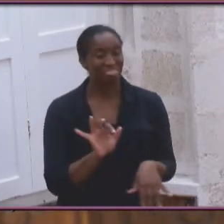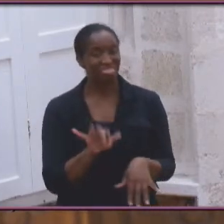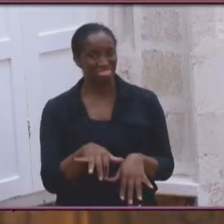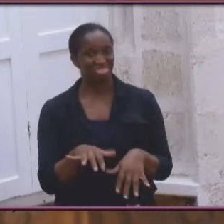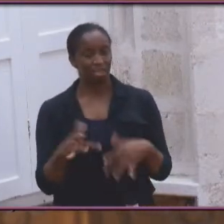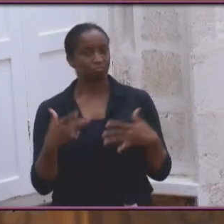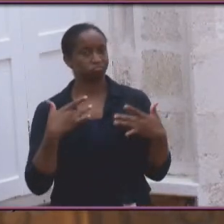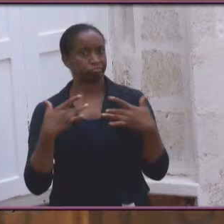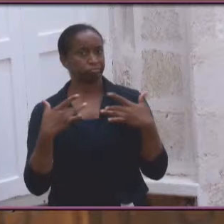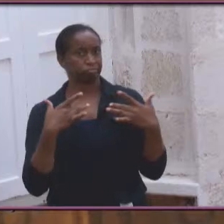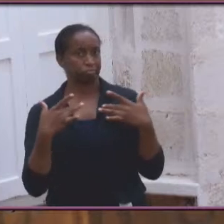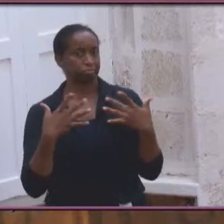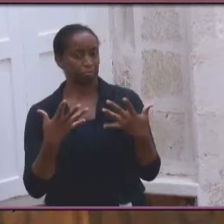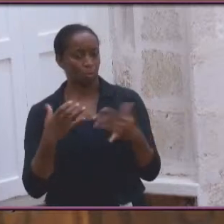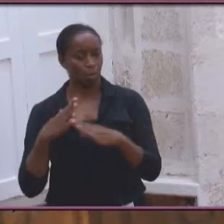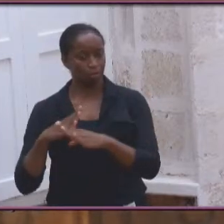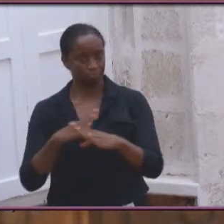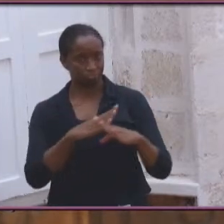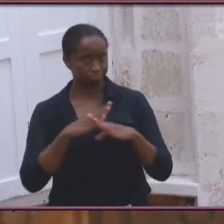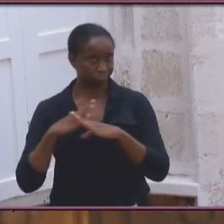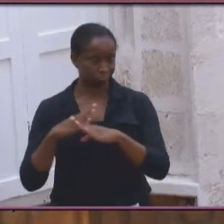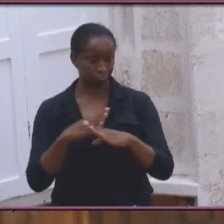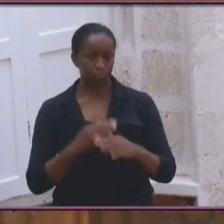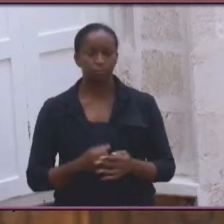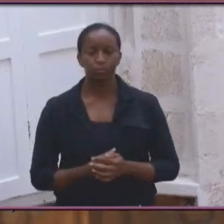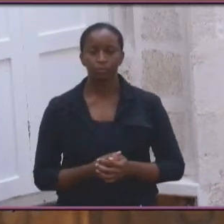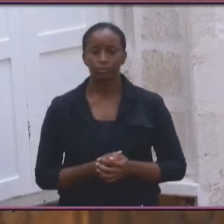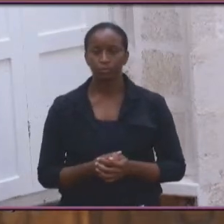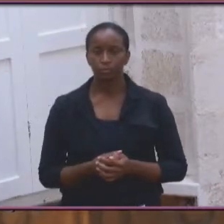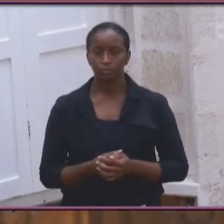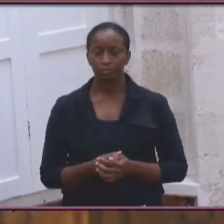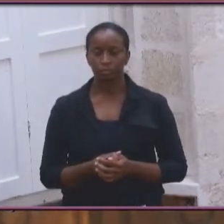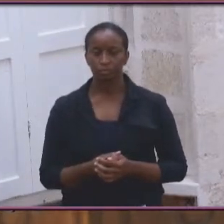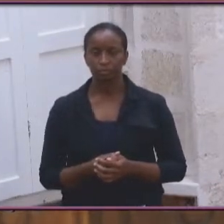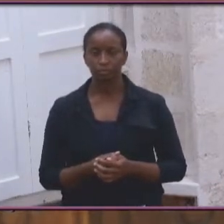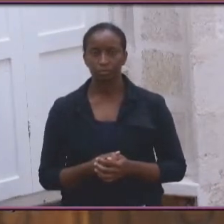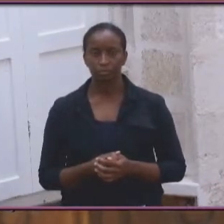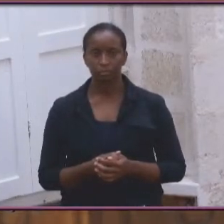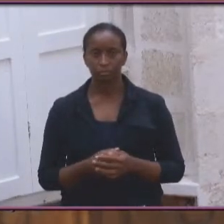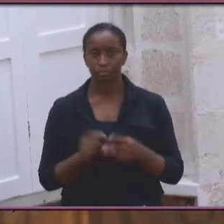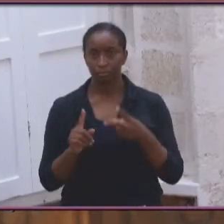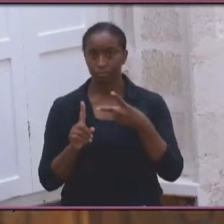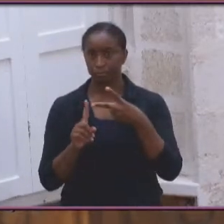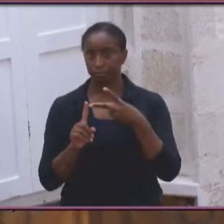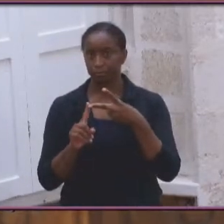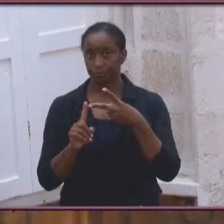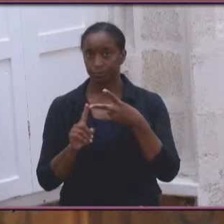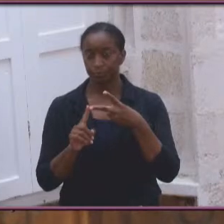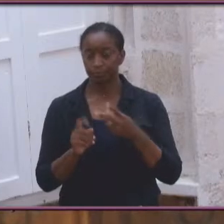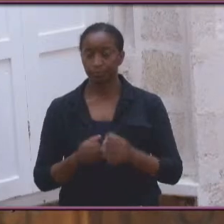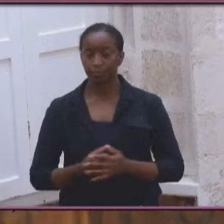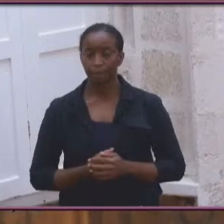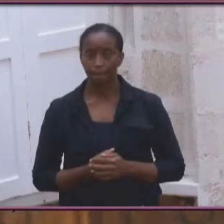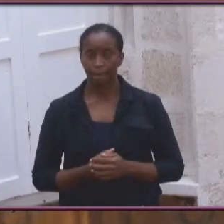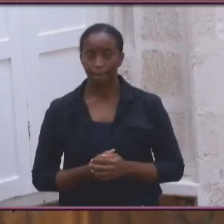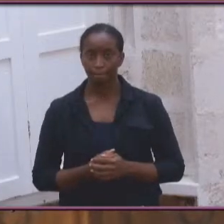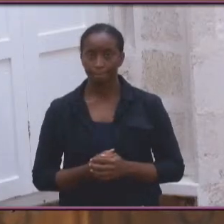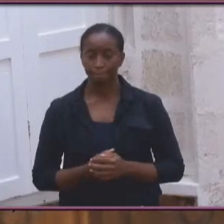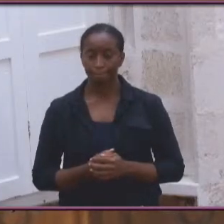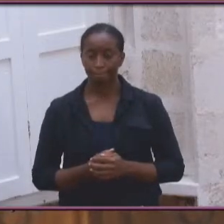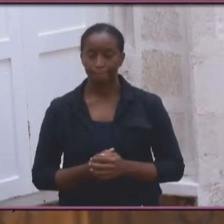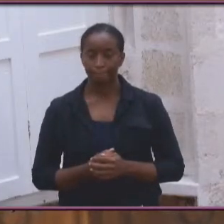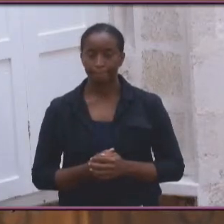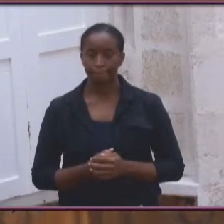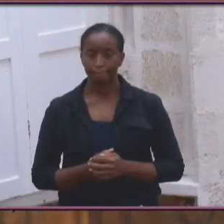being dealt with in this bill has to do with the, I don't want to say abandonment, but where people have died at